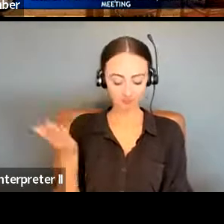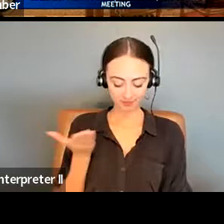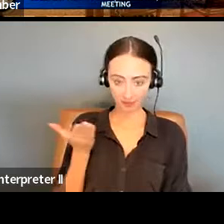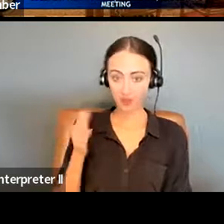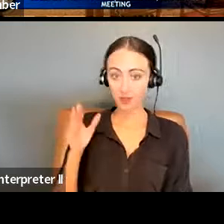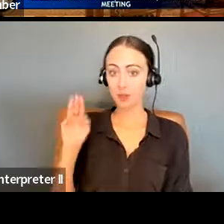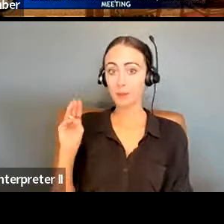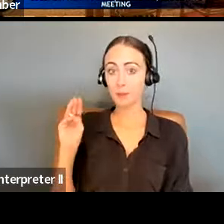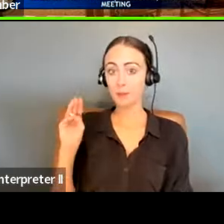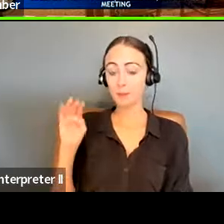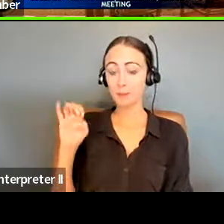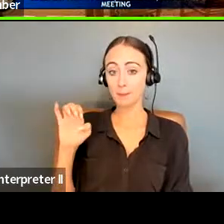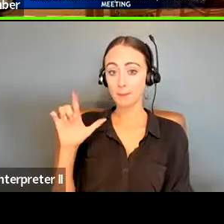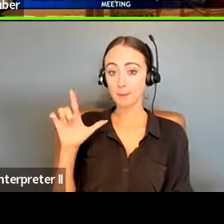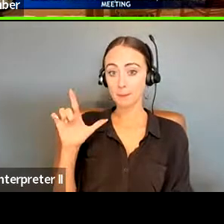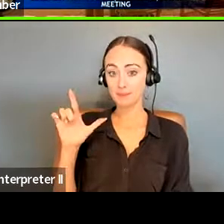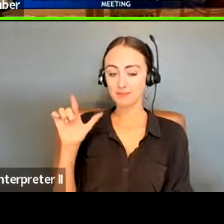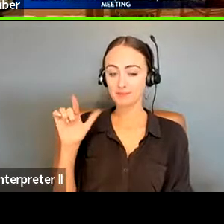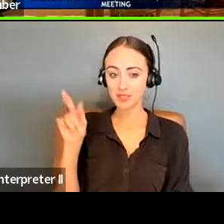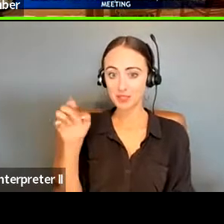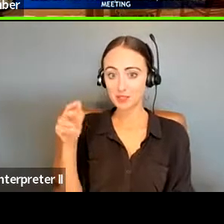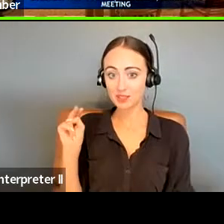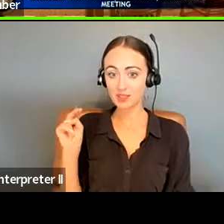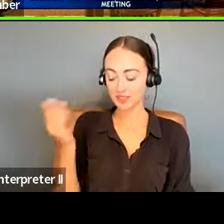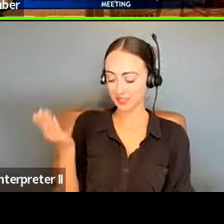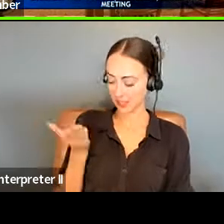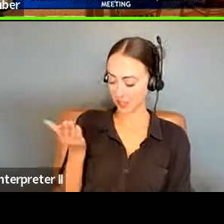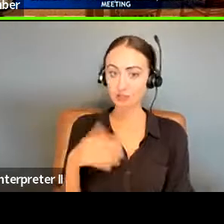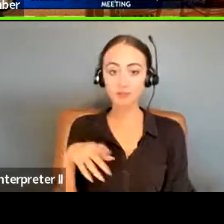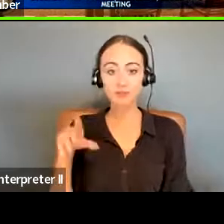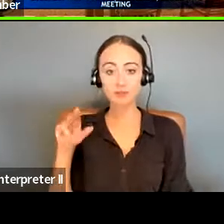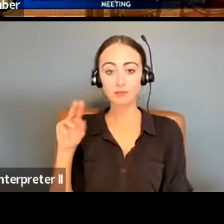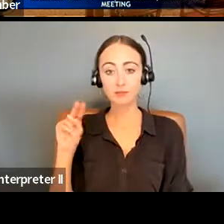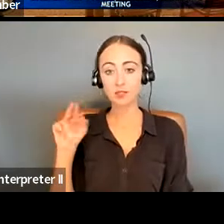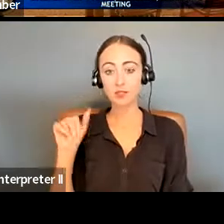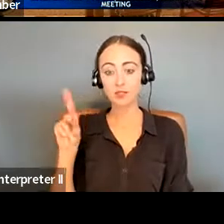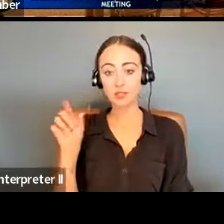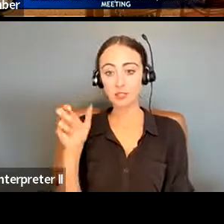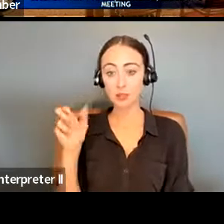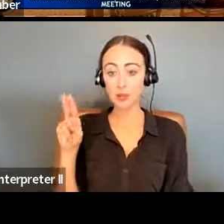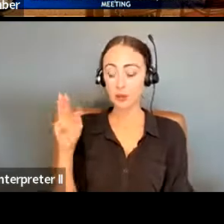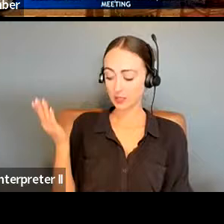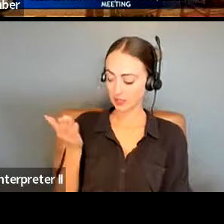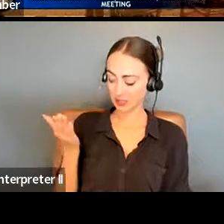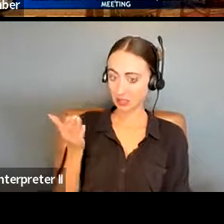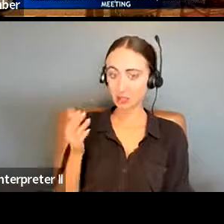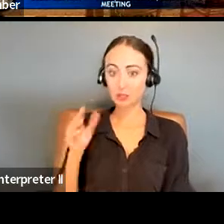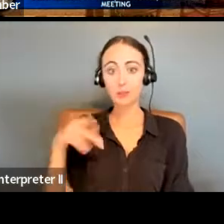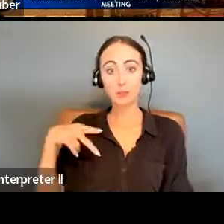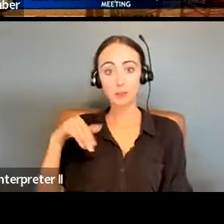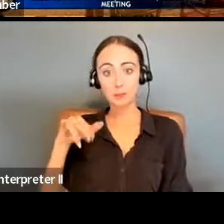Mendelson, Present. Councilmember Nadeau, Here. Councilmember Pinto,